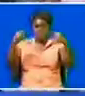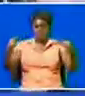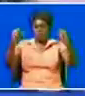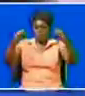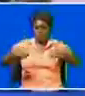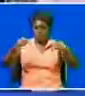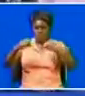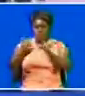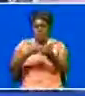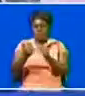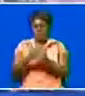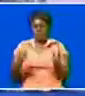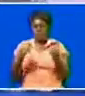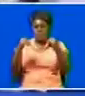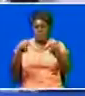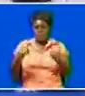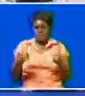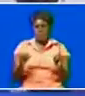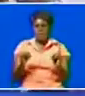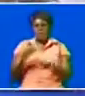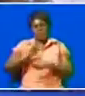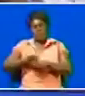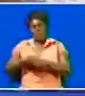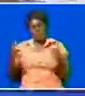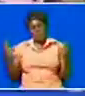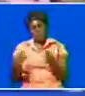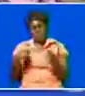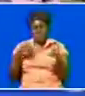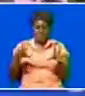able to match them. Yep. We tried, but they were a good team also,